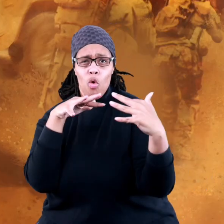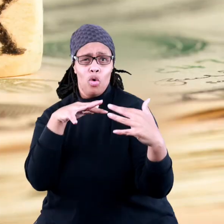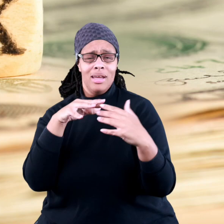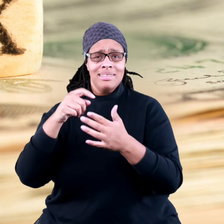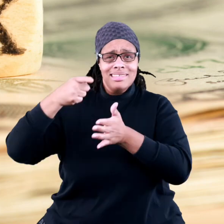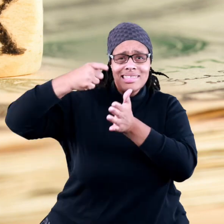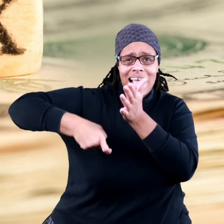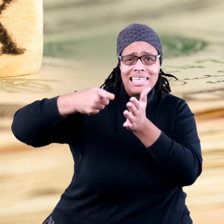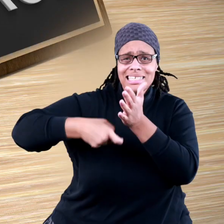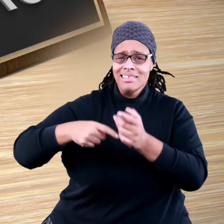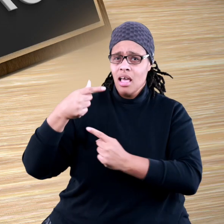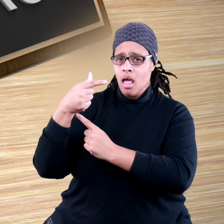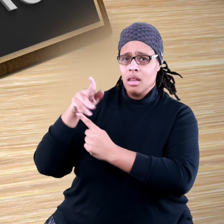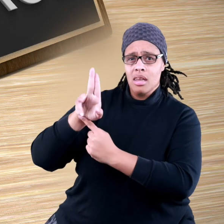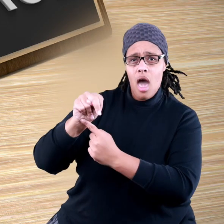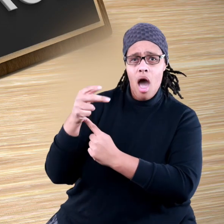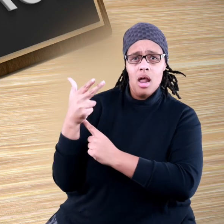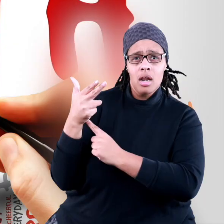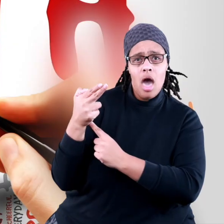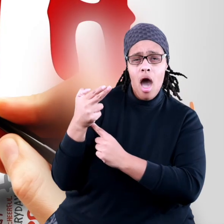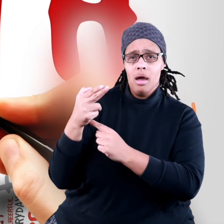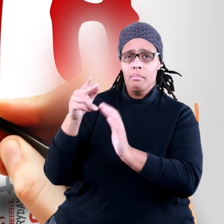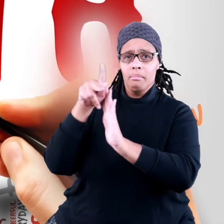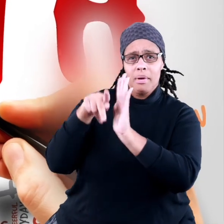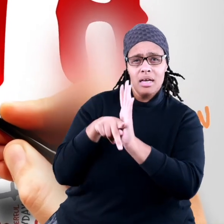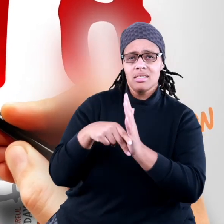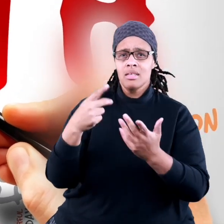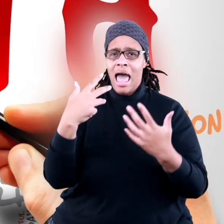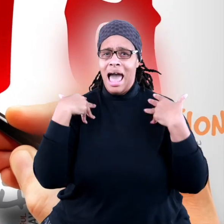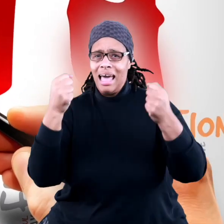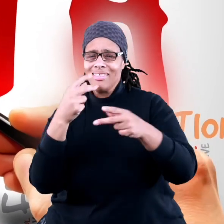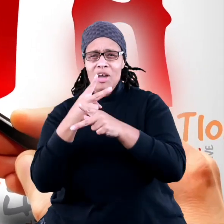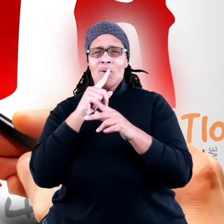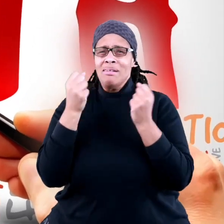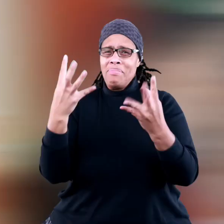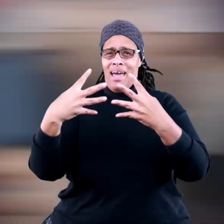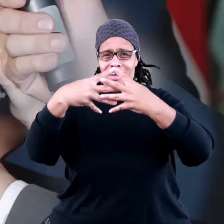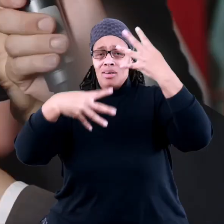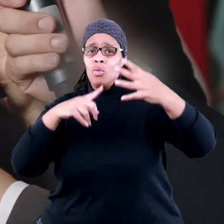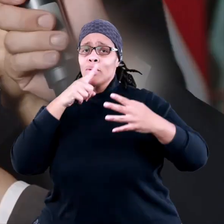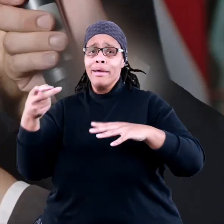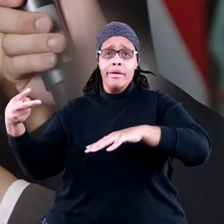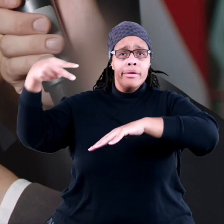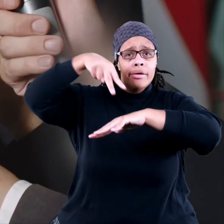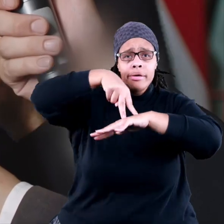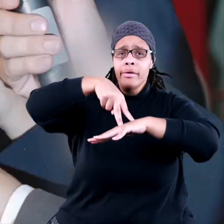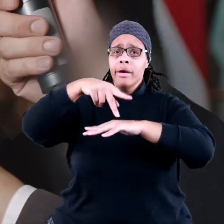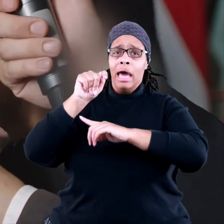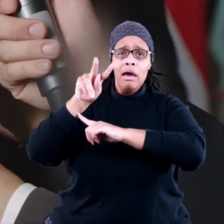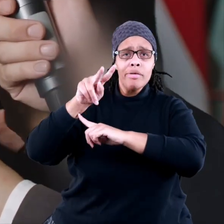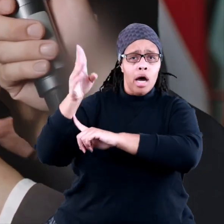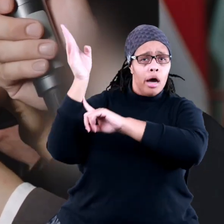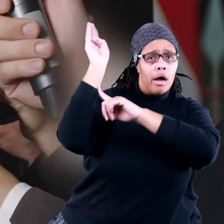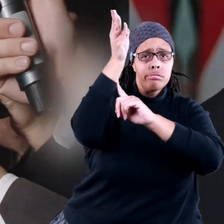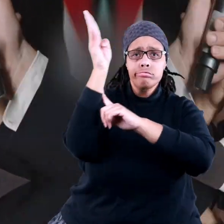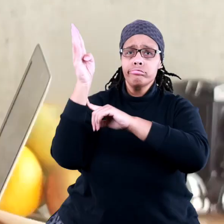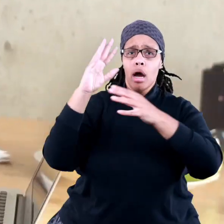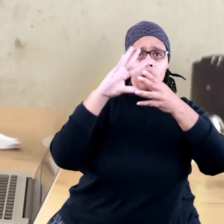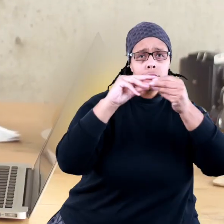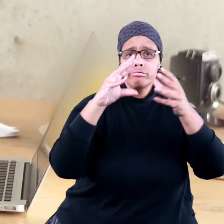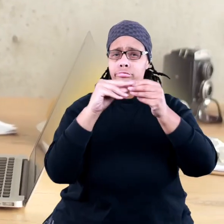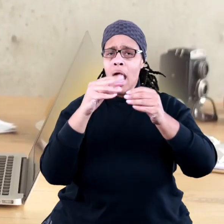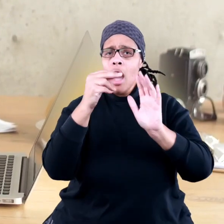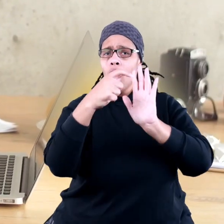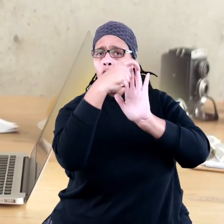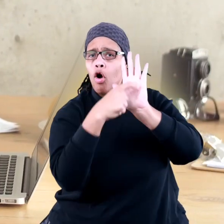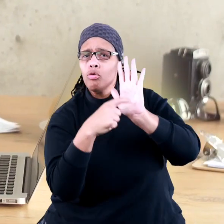war, taxes, gun policy, healthcare, and many others. They also go on TV or give speeches, or